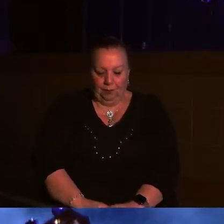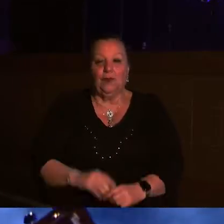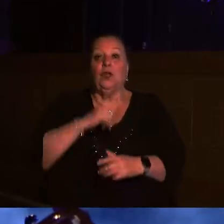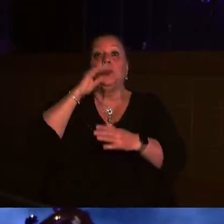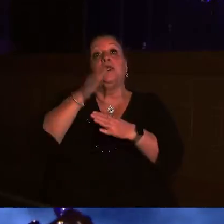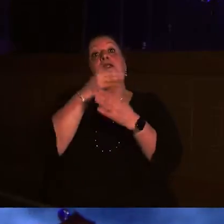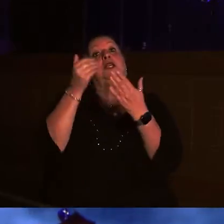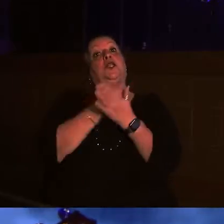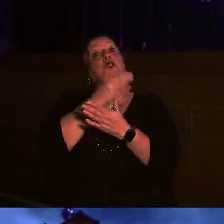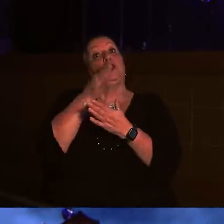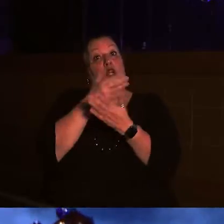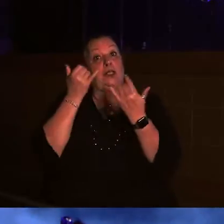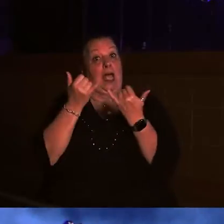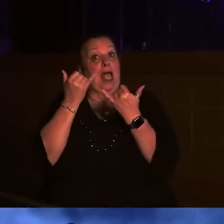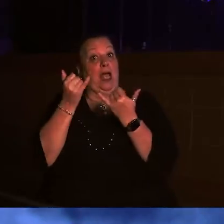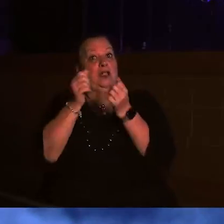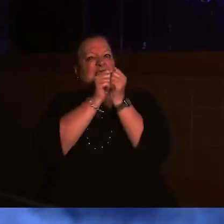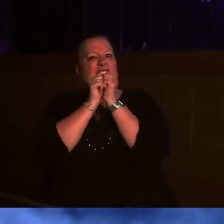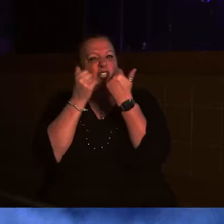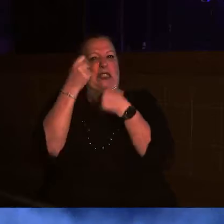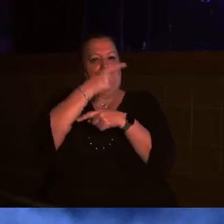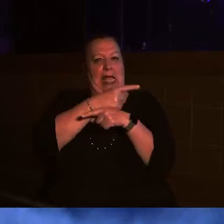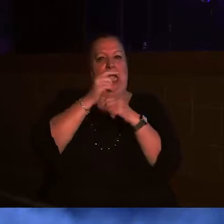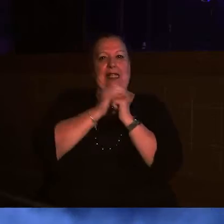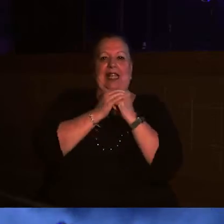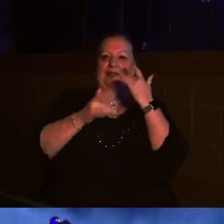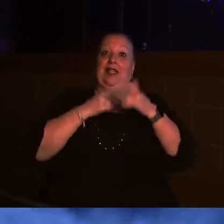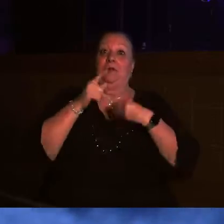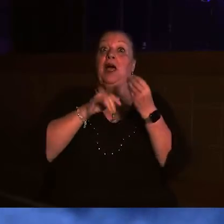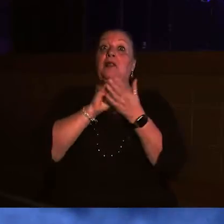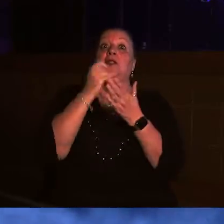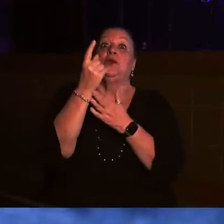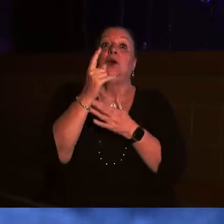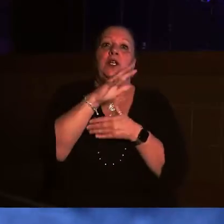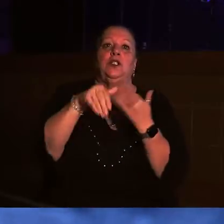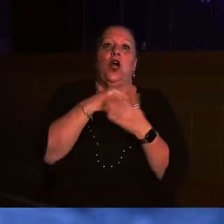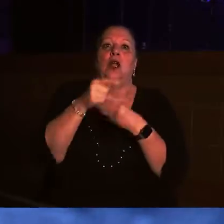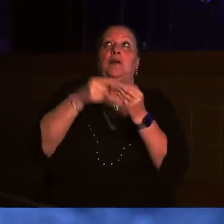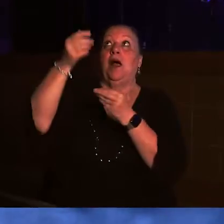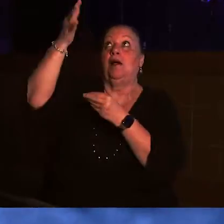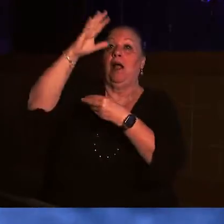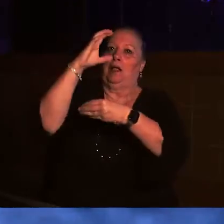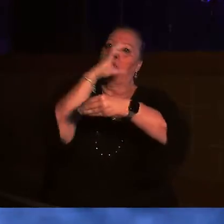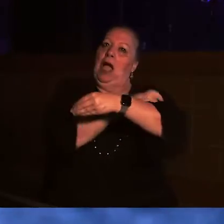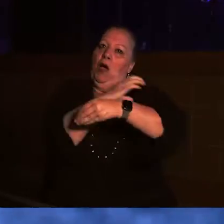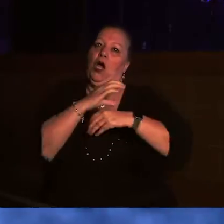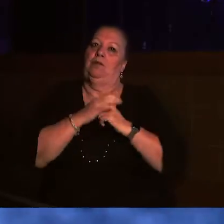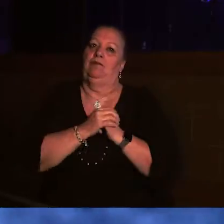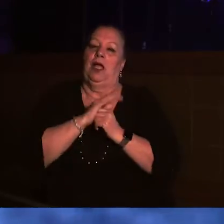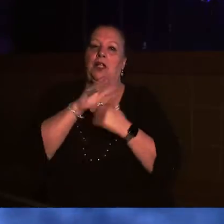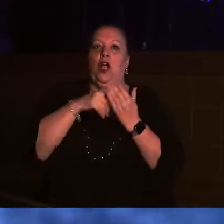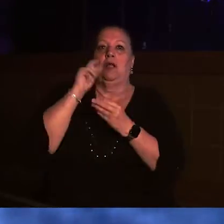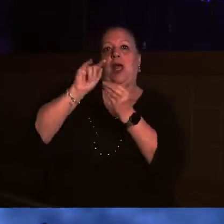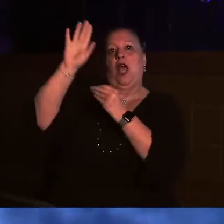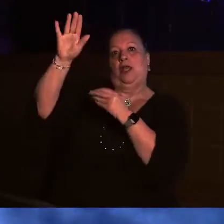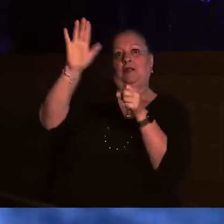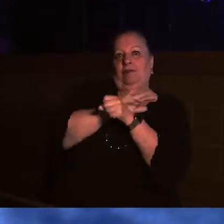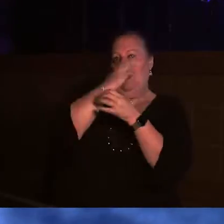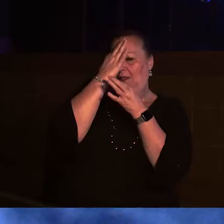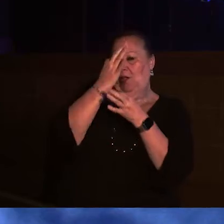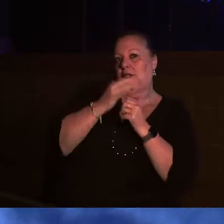We're going to sing a new song together today. I'm excited about this song. It's all about God's power. It's all about His